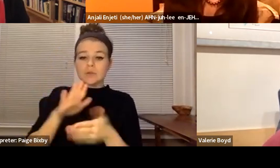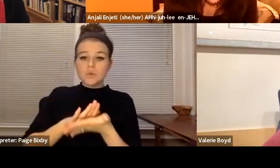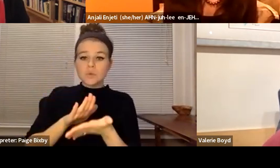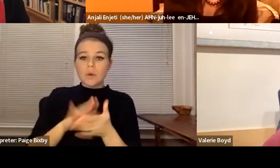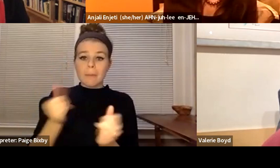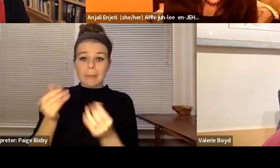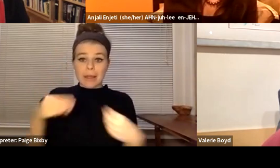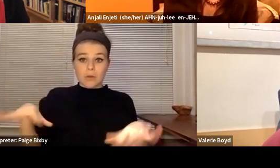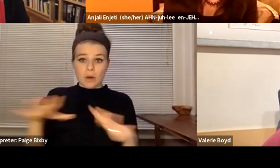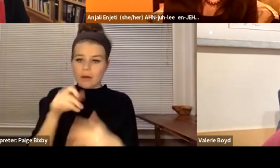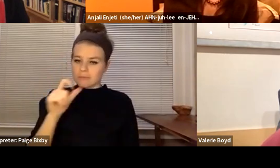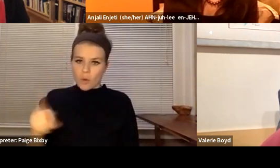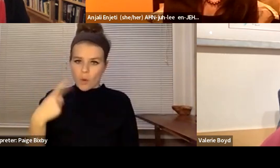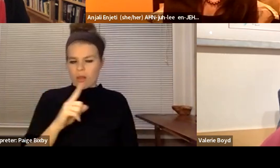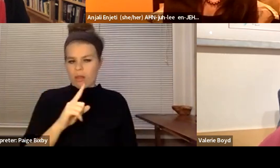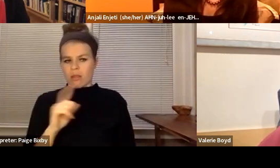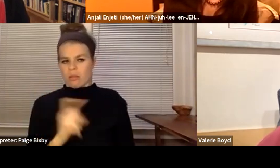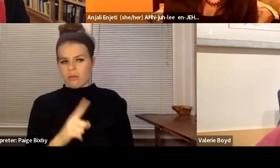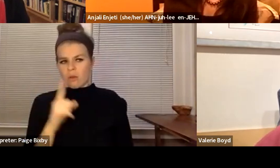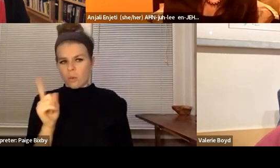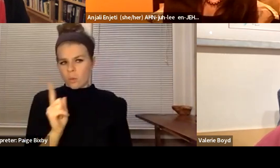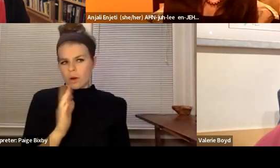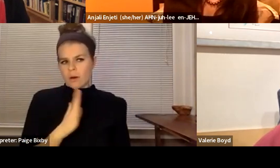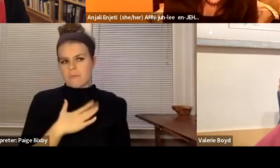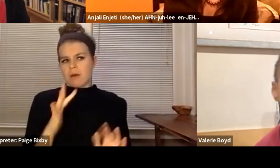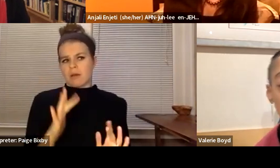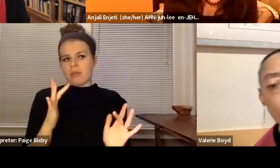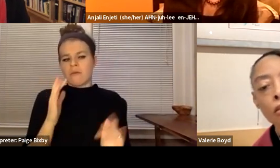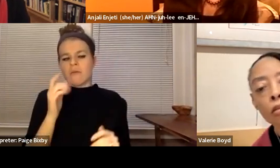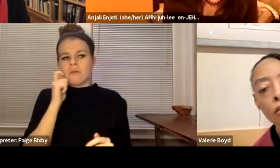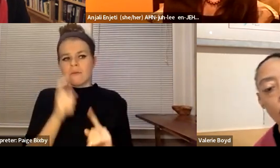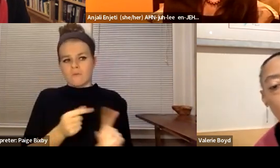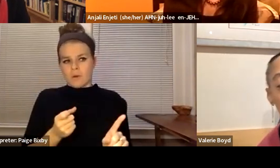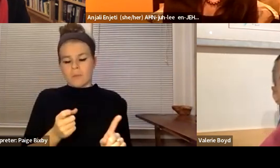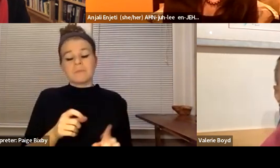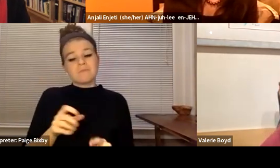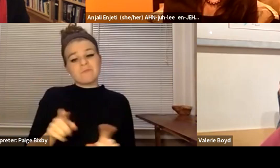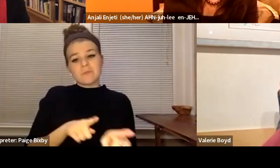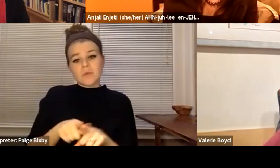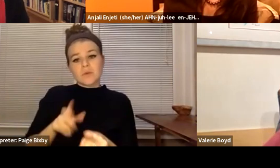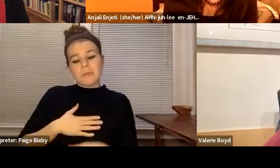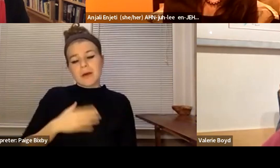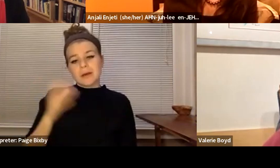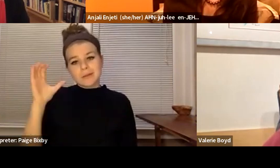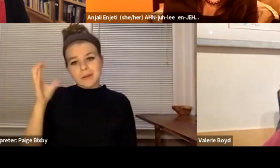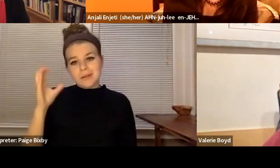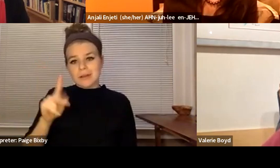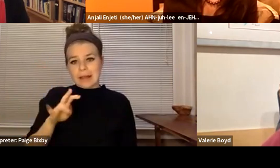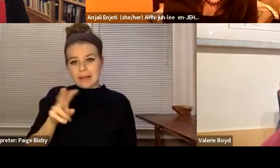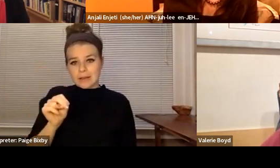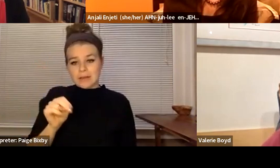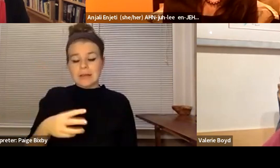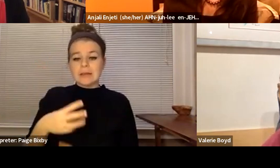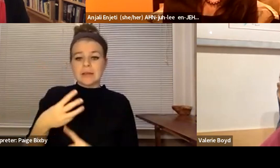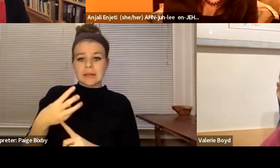who questioned where my light bright complexion came from. So did my first friend in life, my cousin Kathleen. Only 6 months in